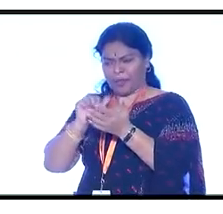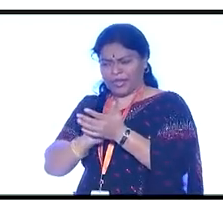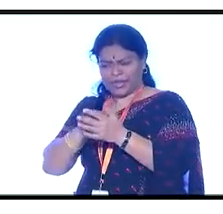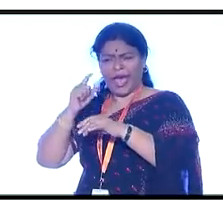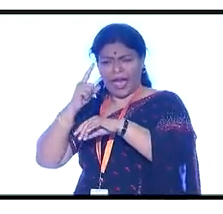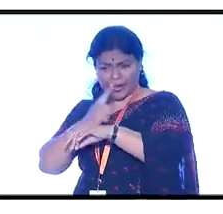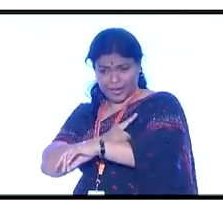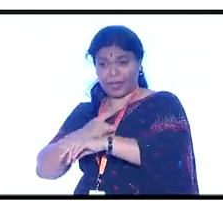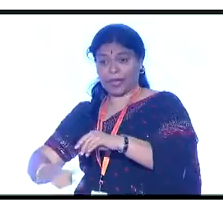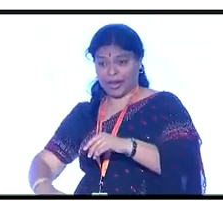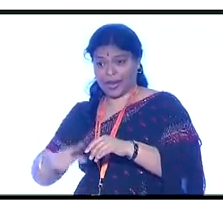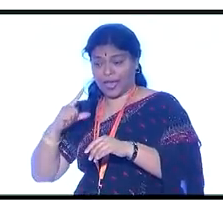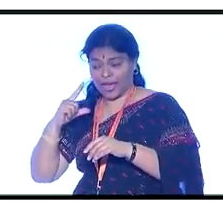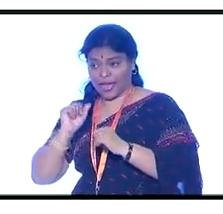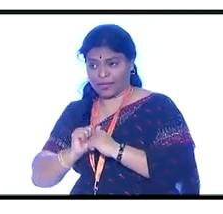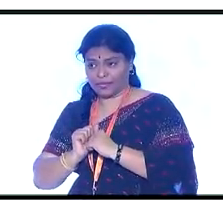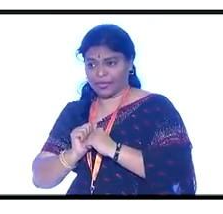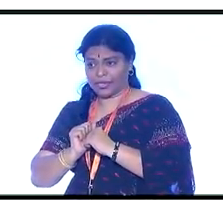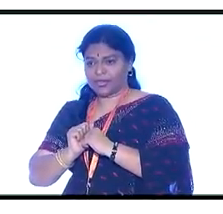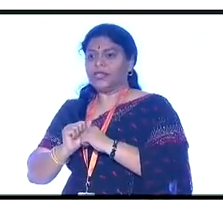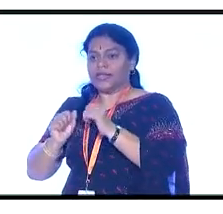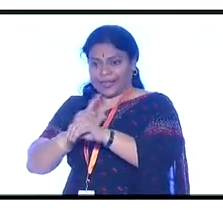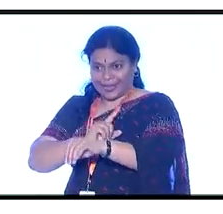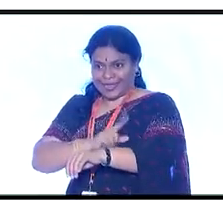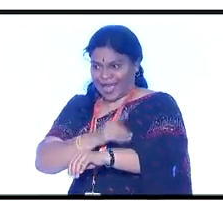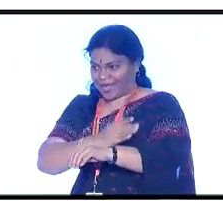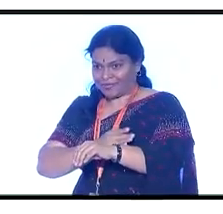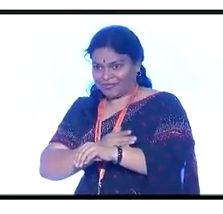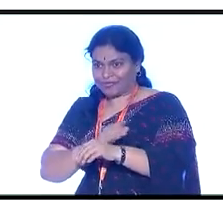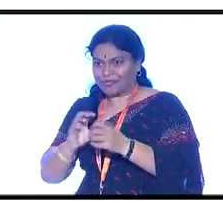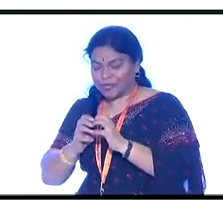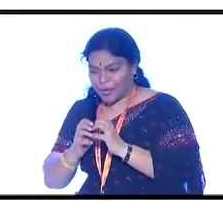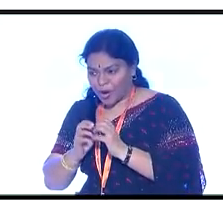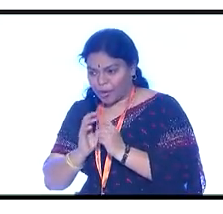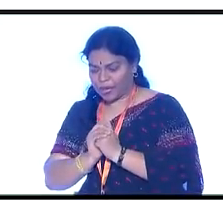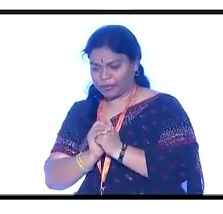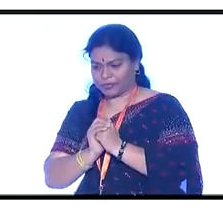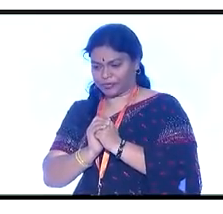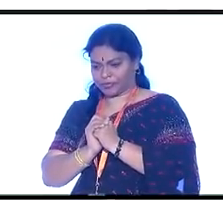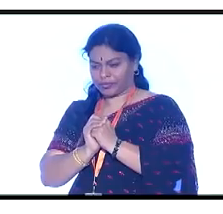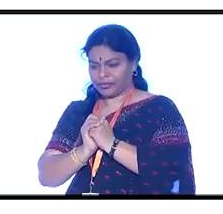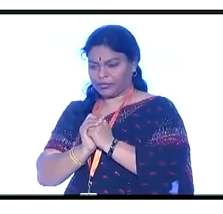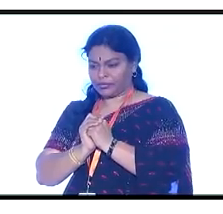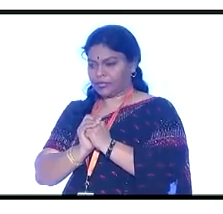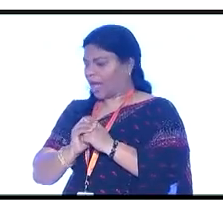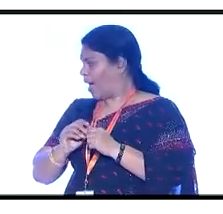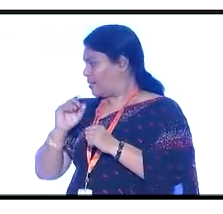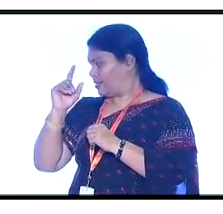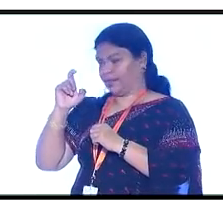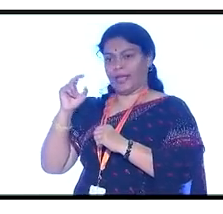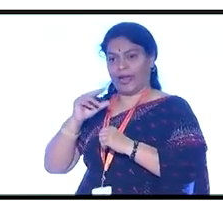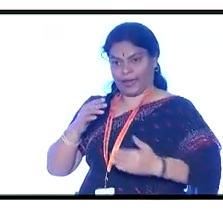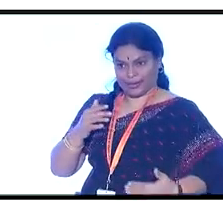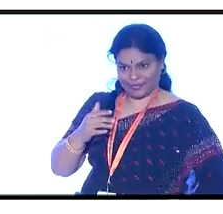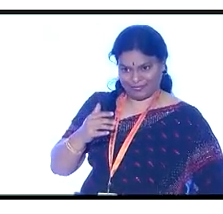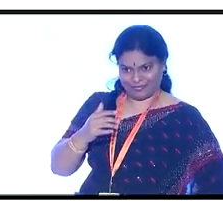to when I went to get my legs amputated, the day just before I could get my legs amputated, there